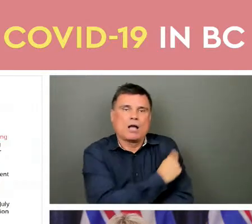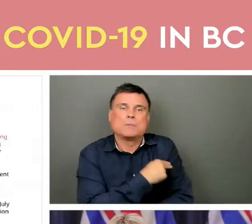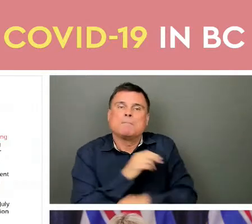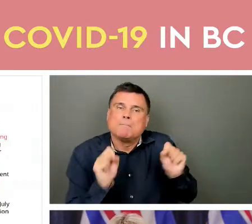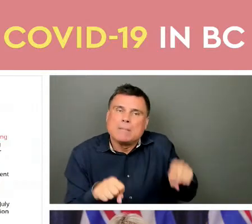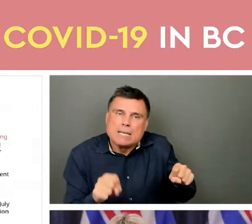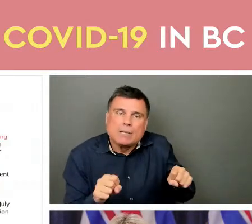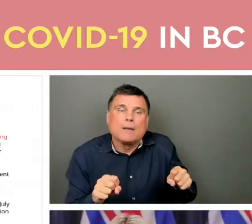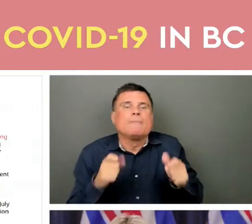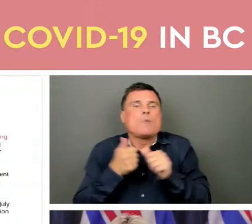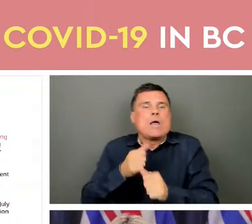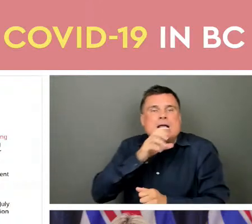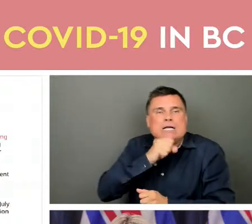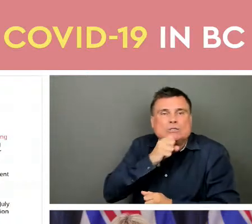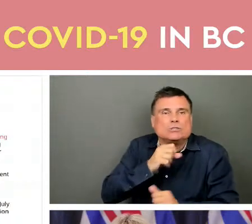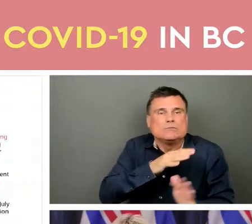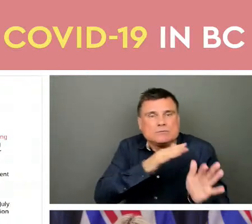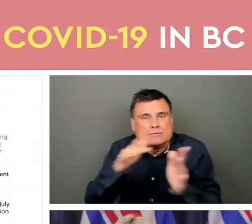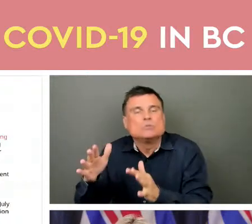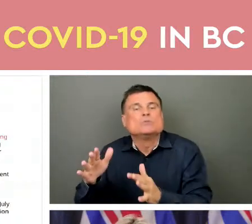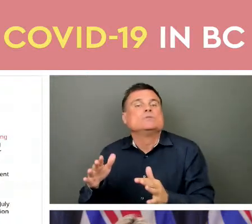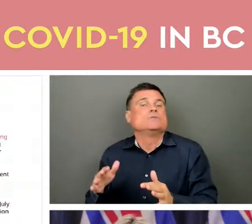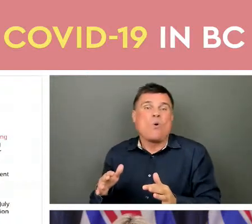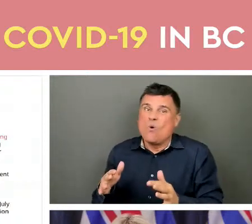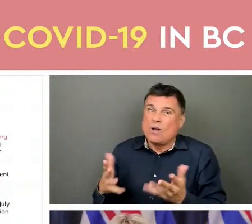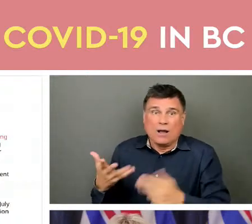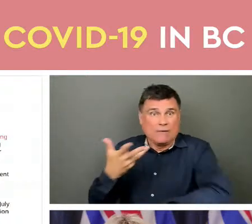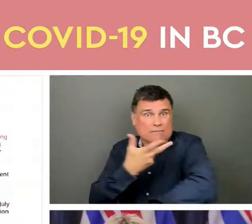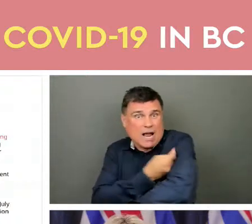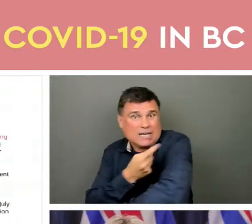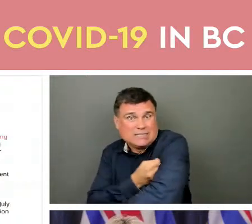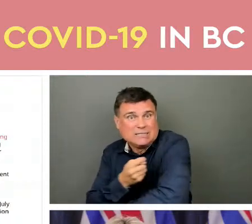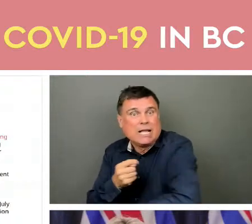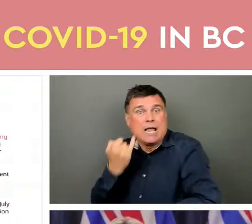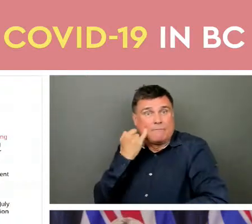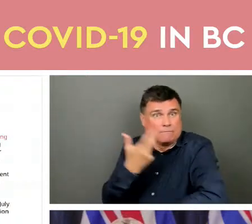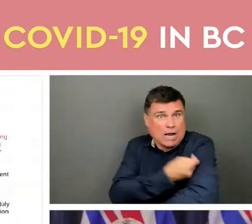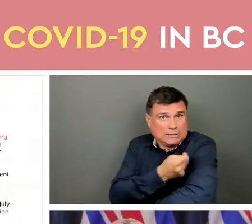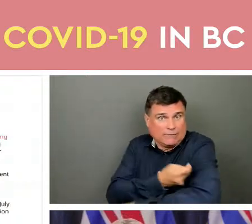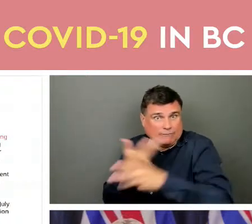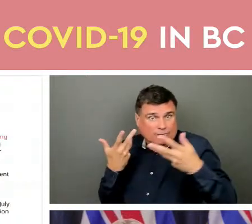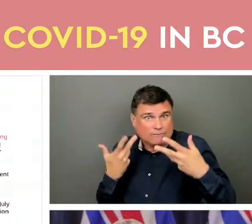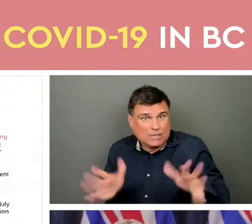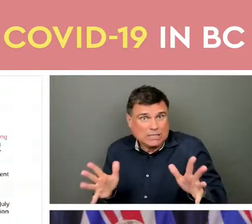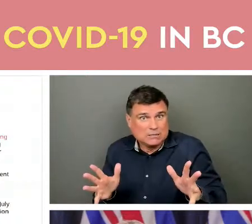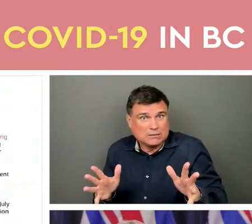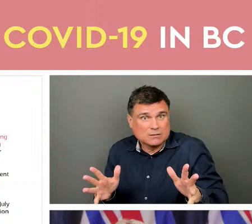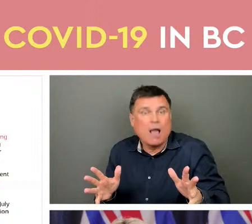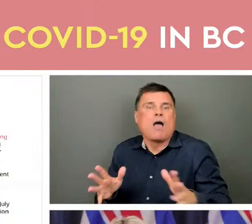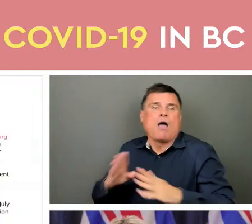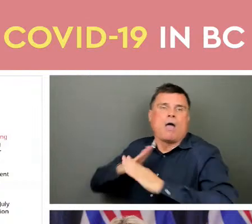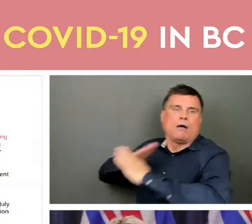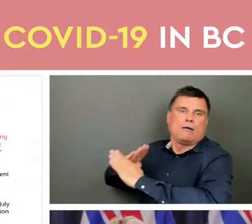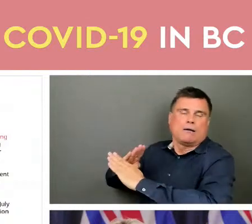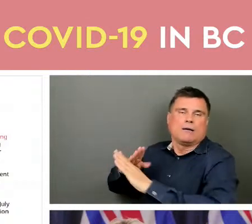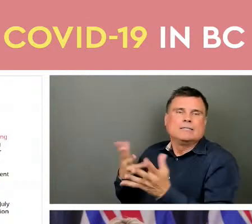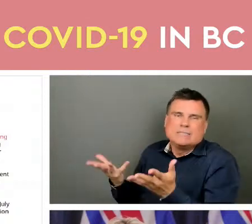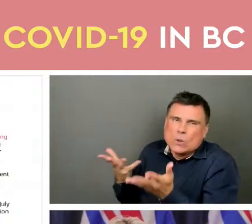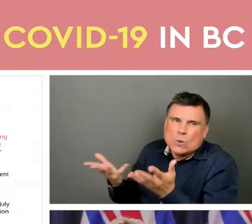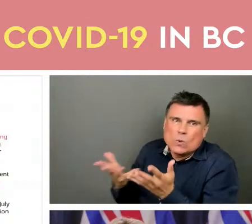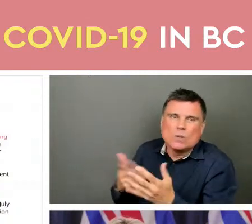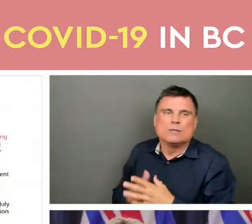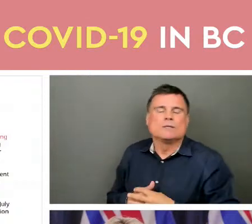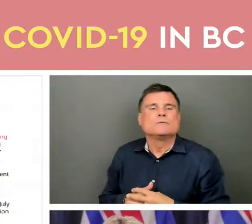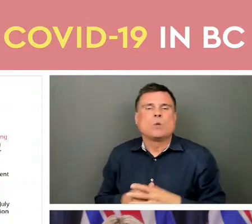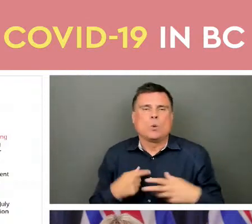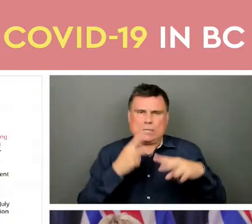risk of hospitalization is different depending on vaccination status and age. So we've factored in